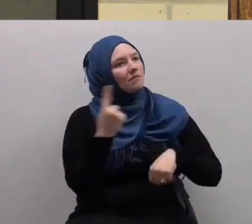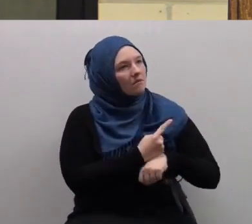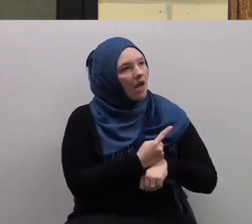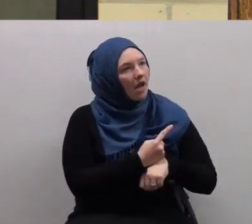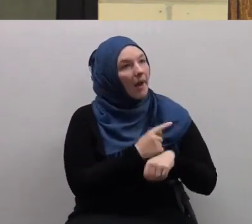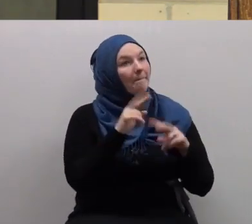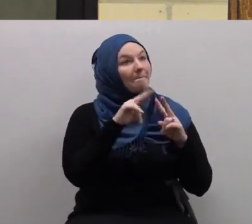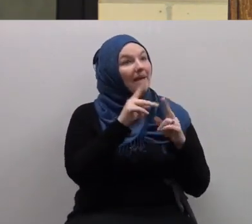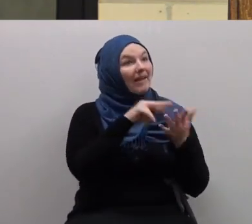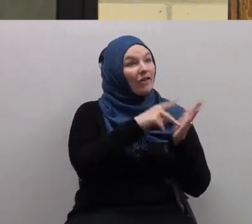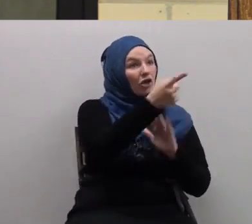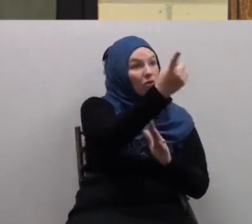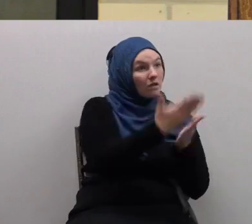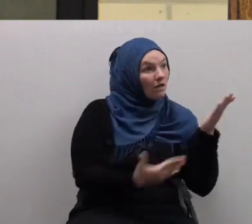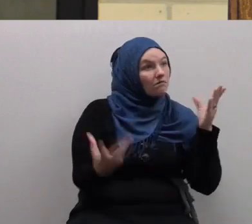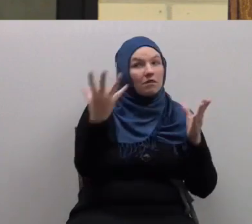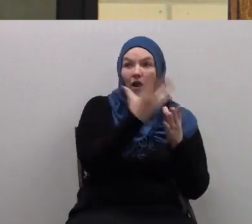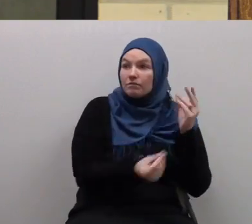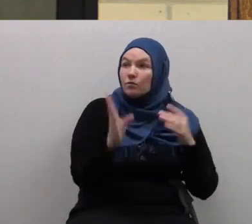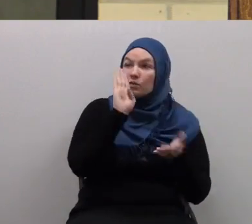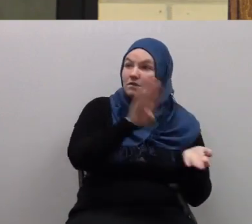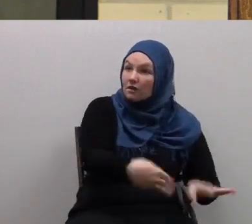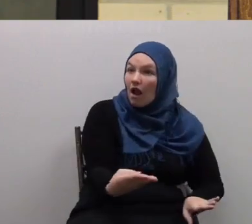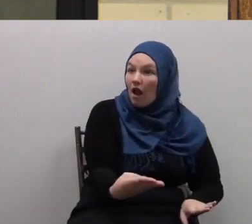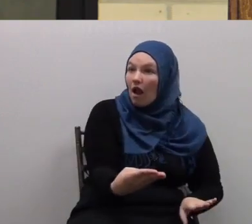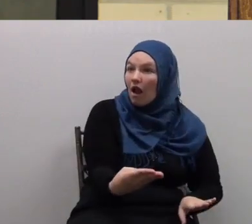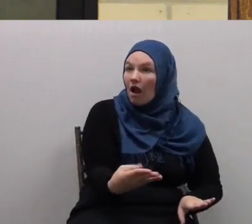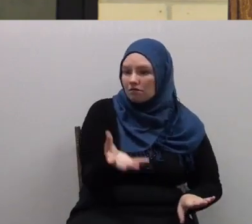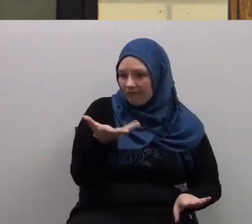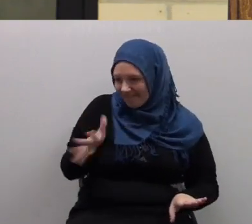taken away from it, or it will be taken away from you.